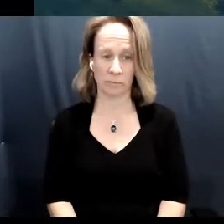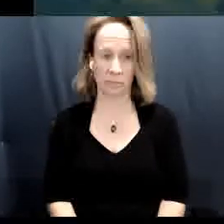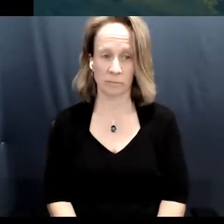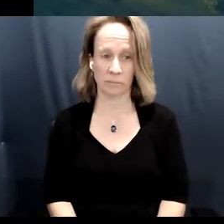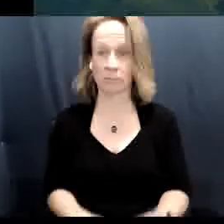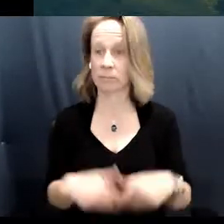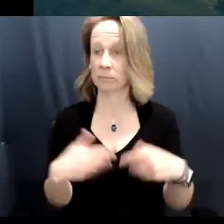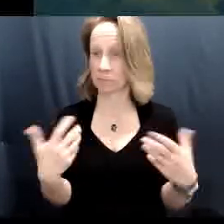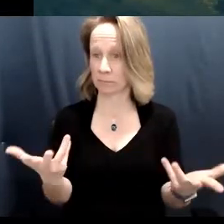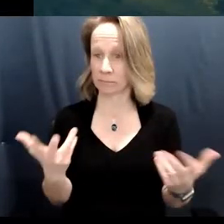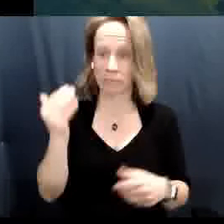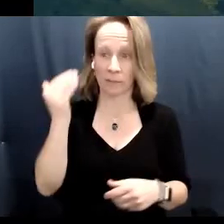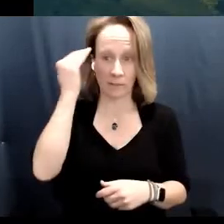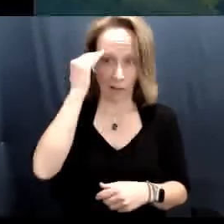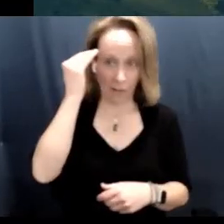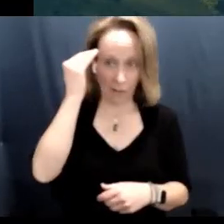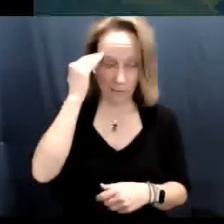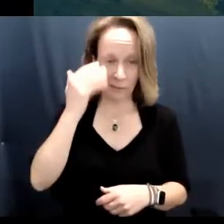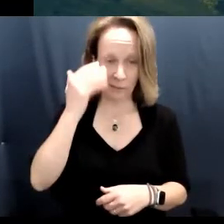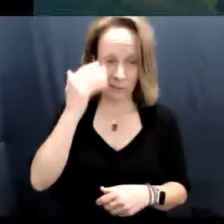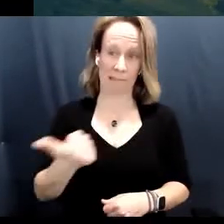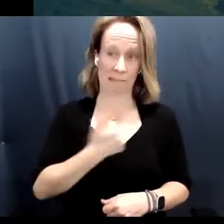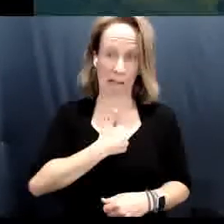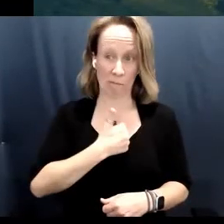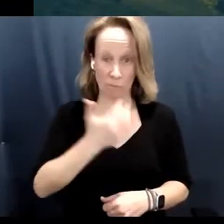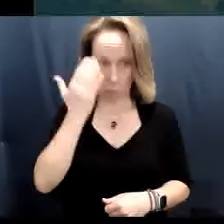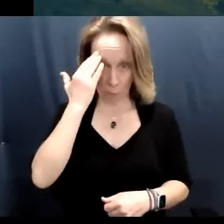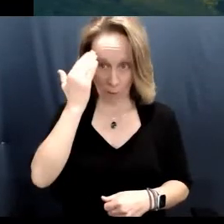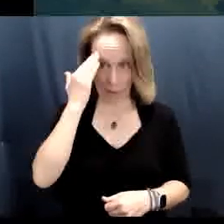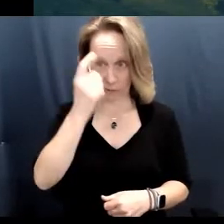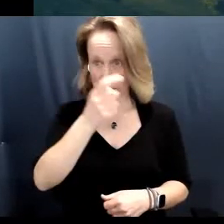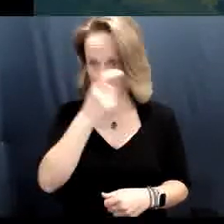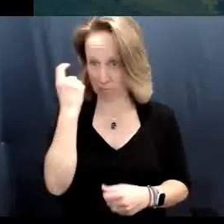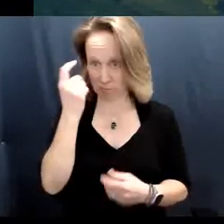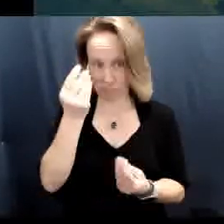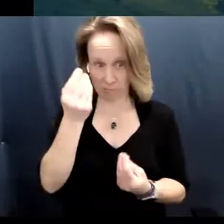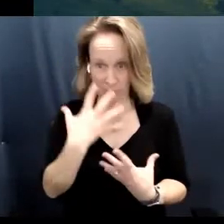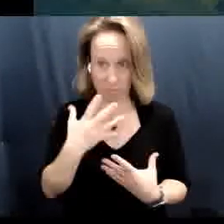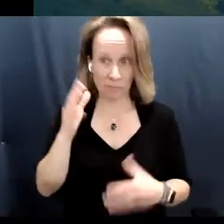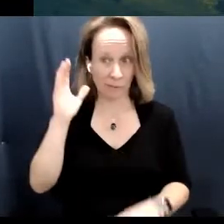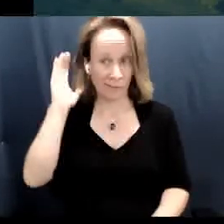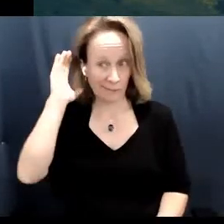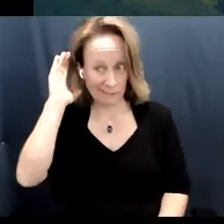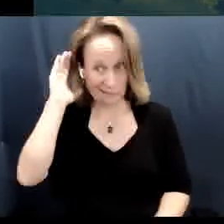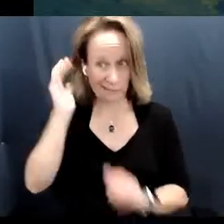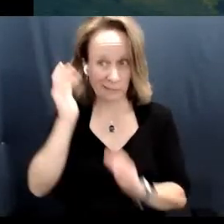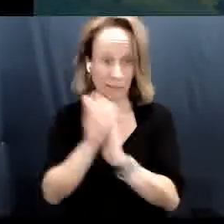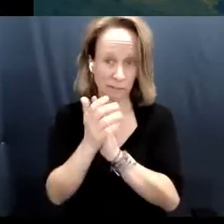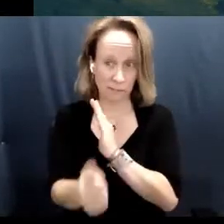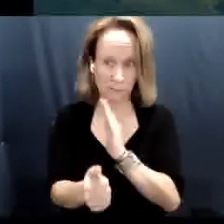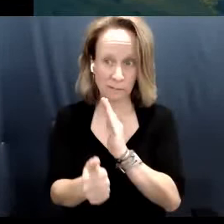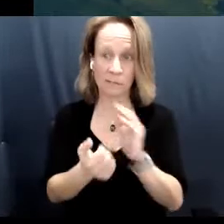Knowledge, self-awareness, they're trauma-informed, listening skills, compassion.